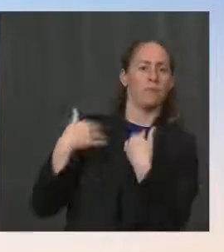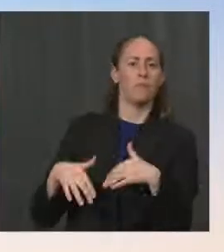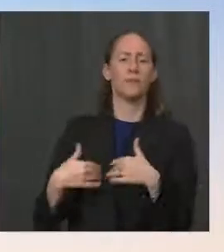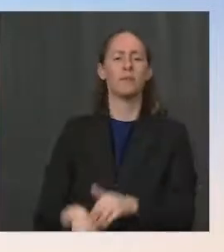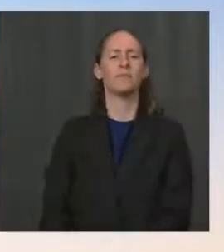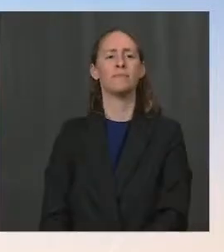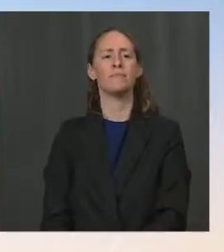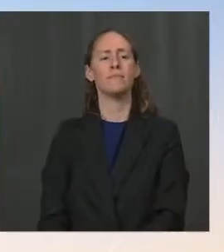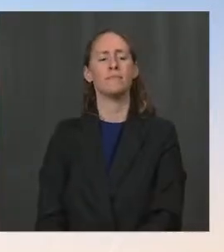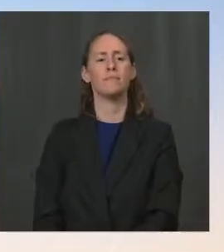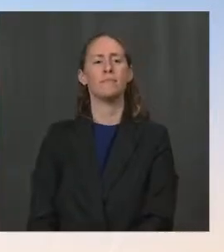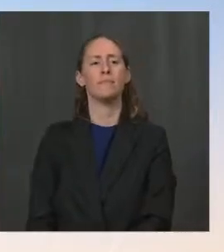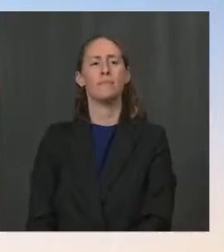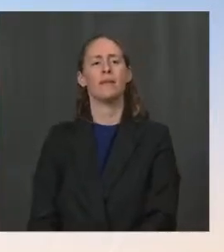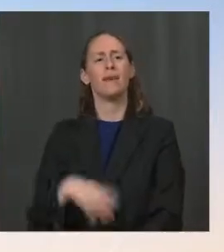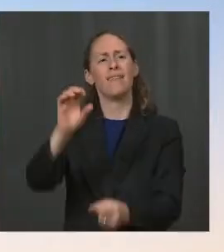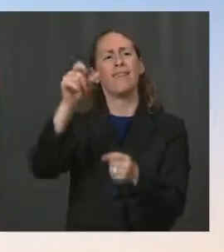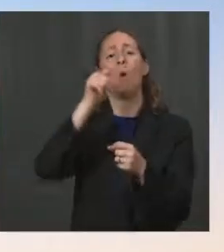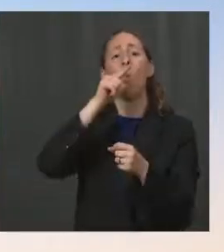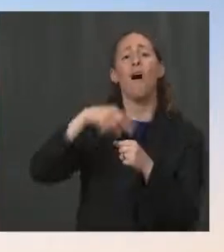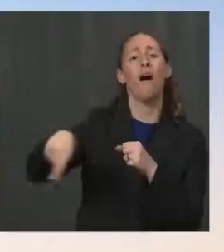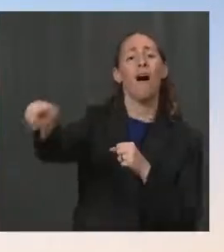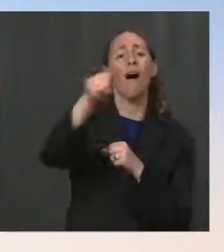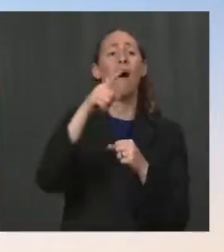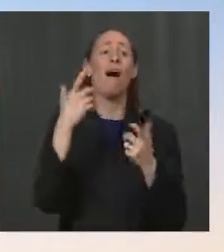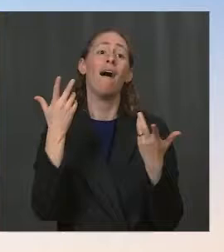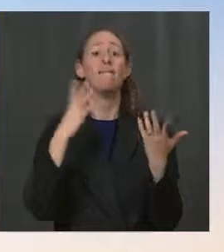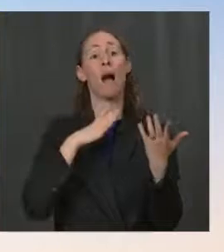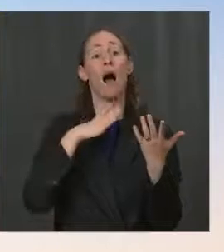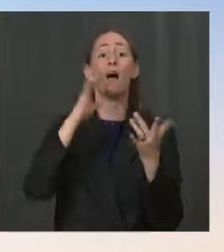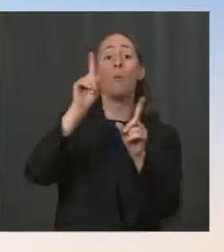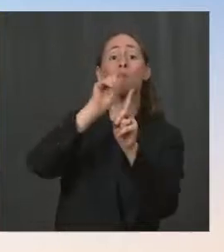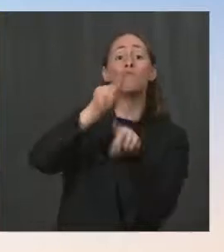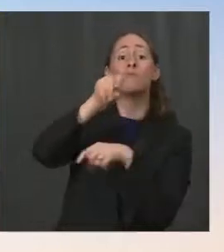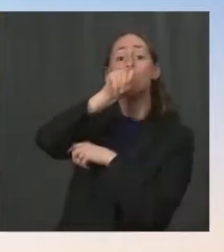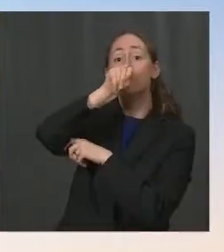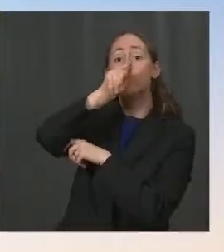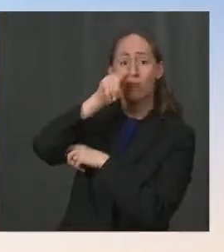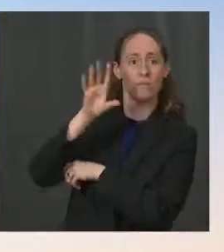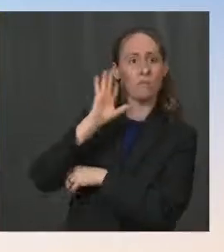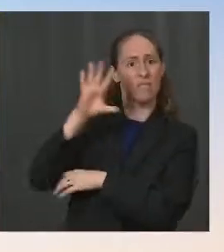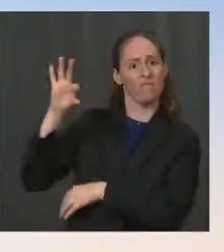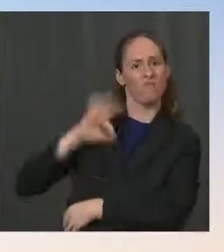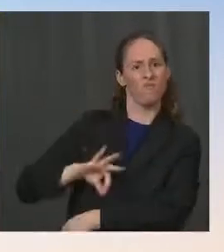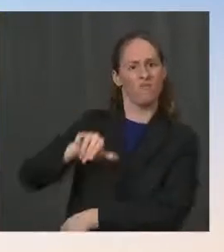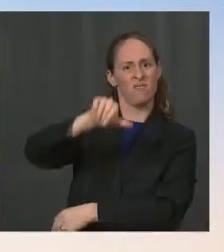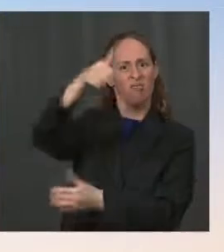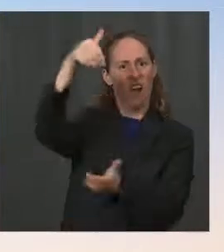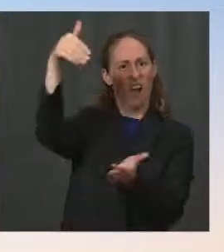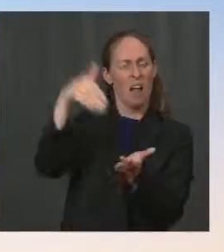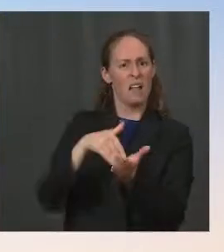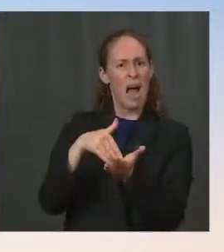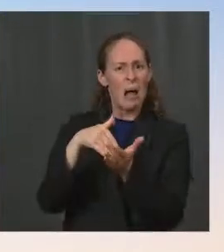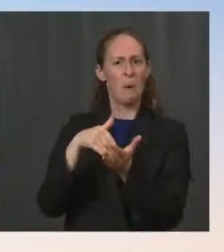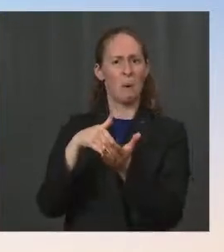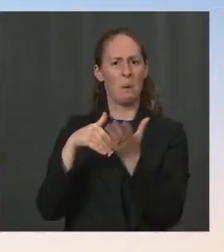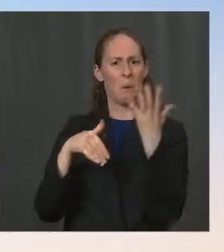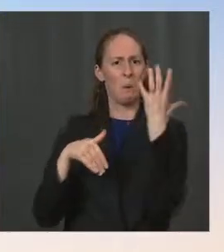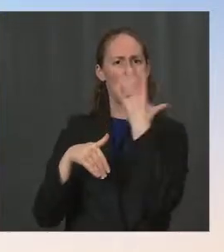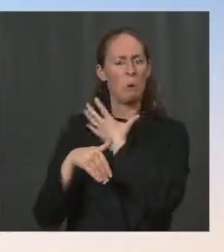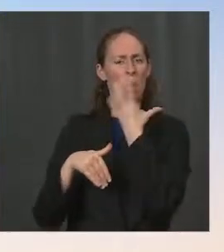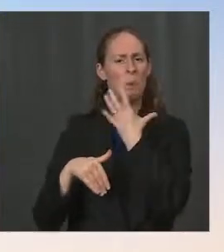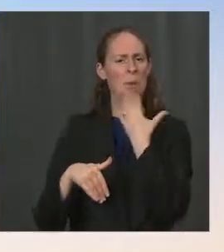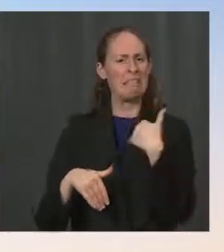these private citizens could get up to $10,000 for reporting somebody who is seeking an abortion. So our focus and the president's